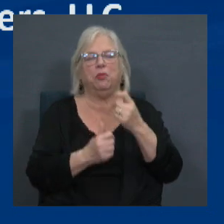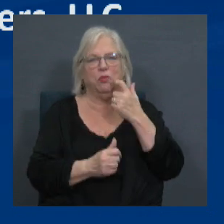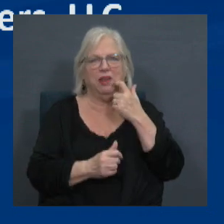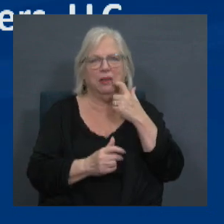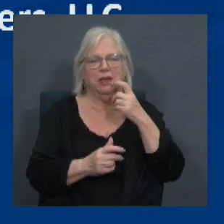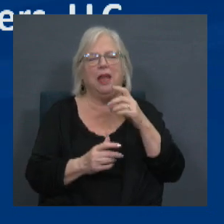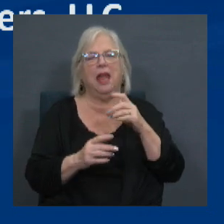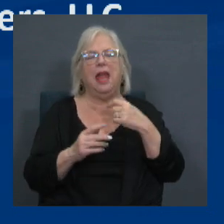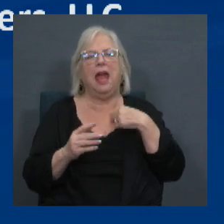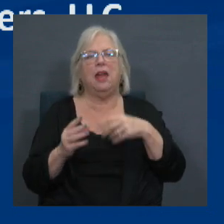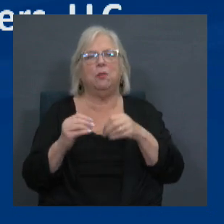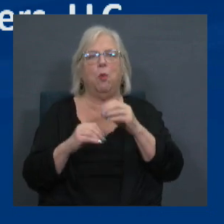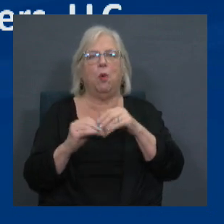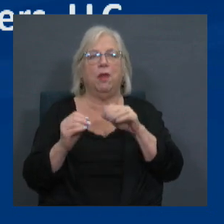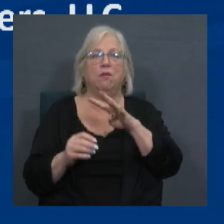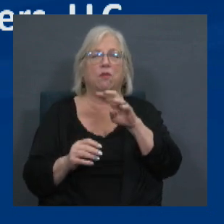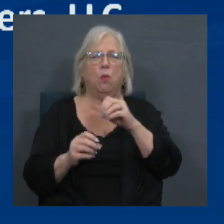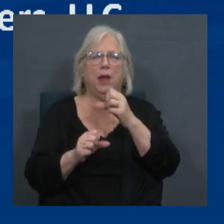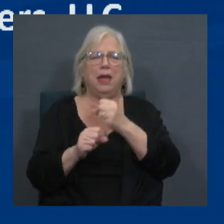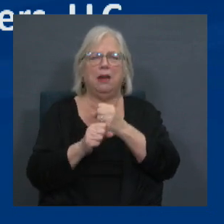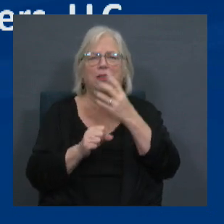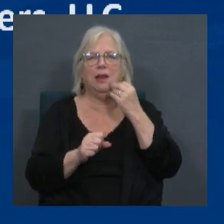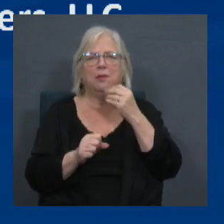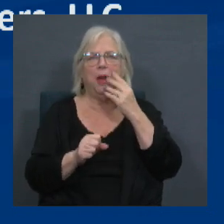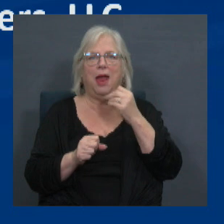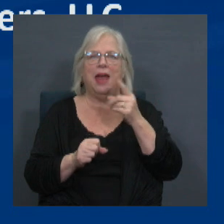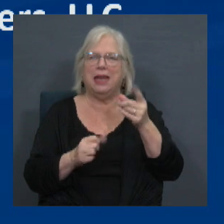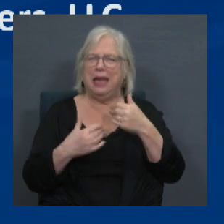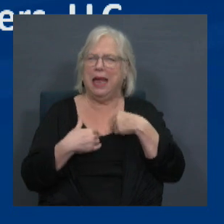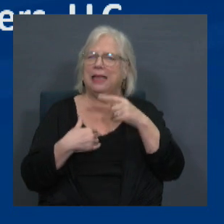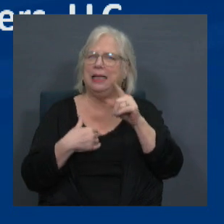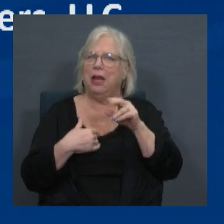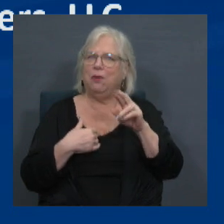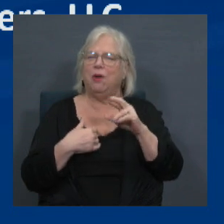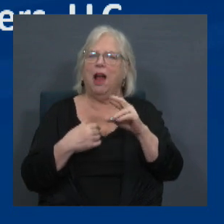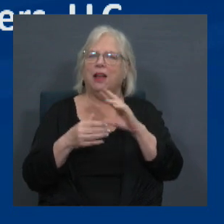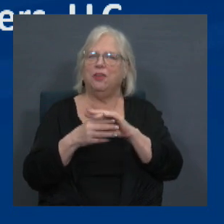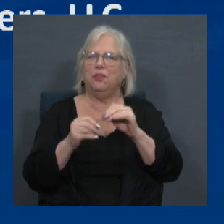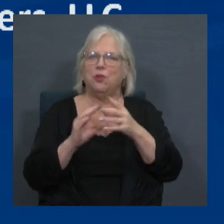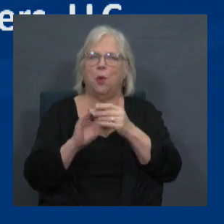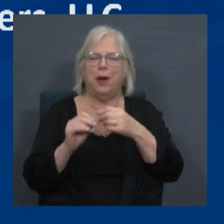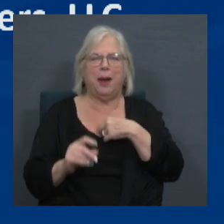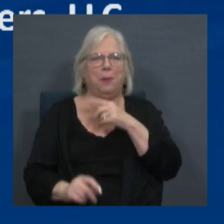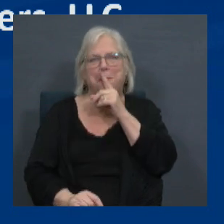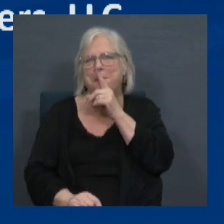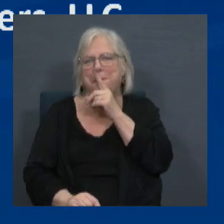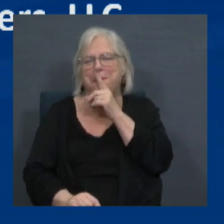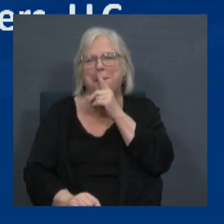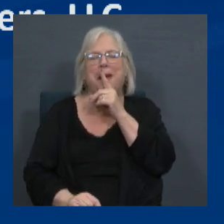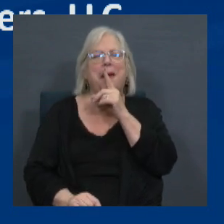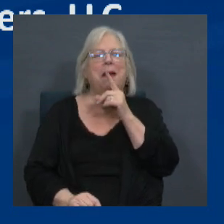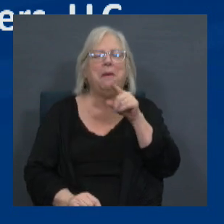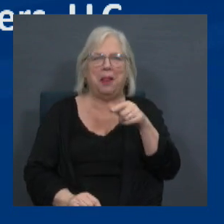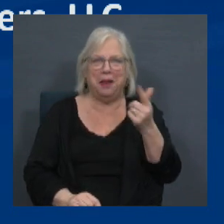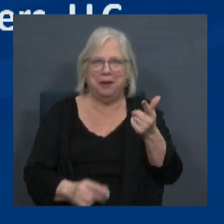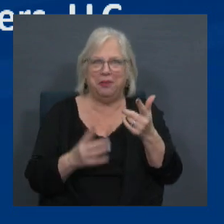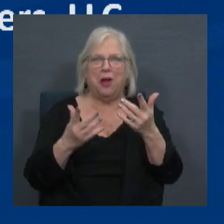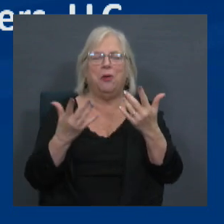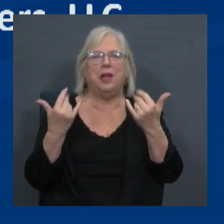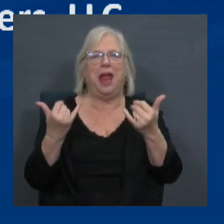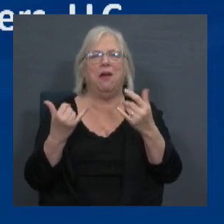than 40 years of experience, and he has a Little Rock story, and I won't tell that story. I'll let him tell that. So at this time, if I